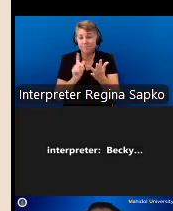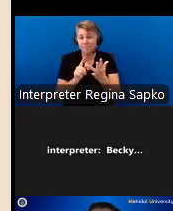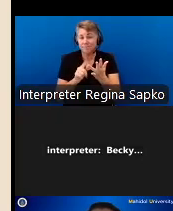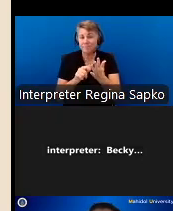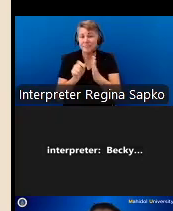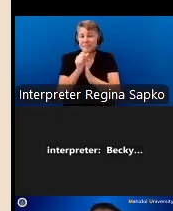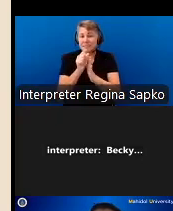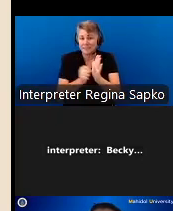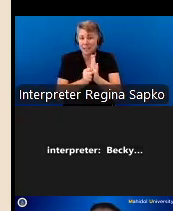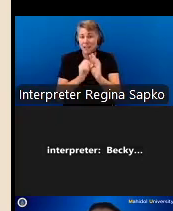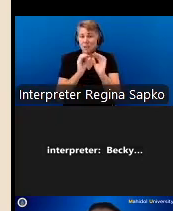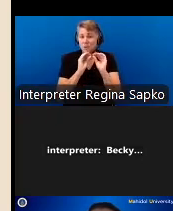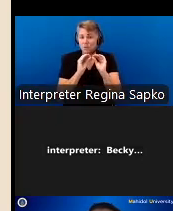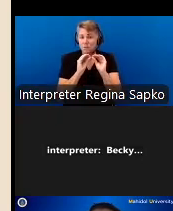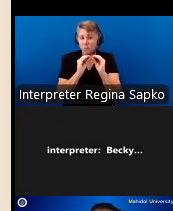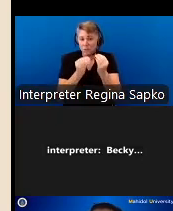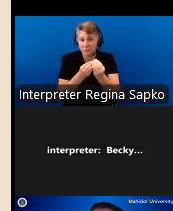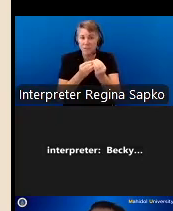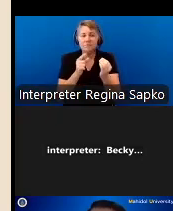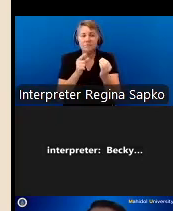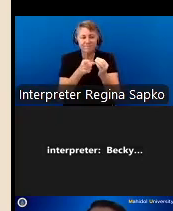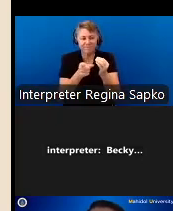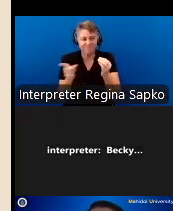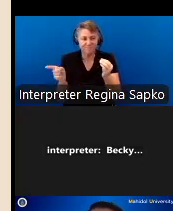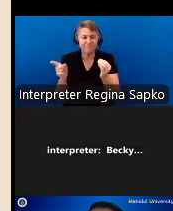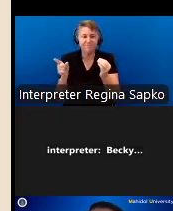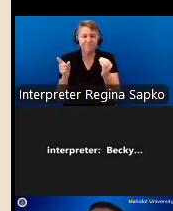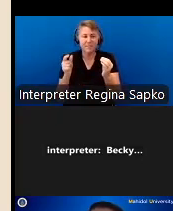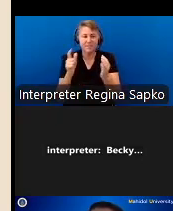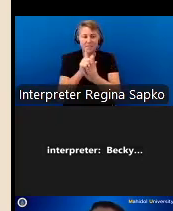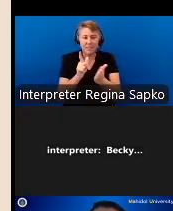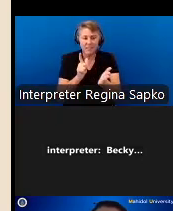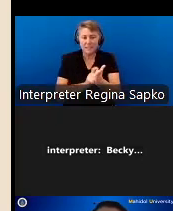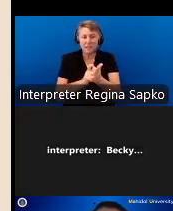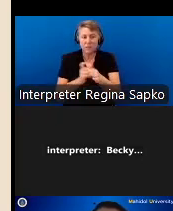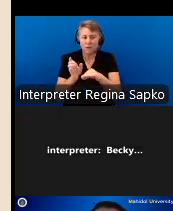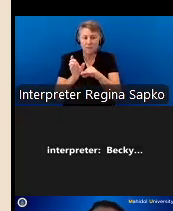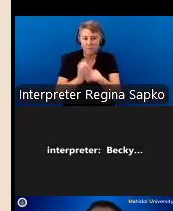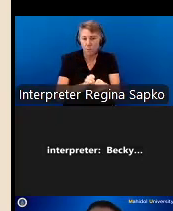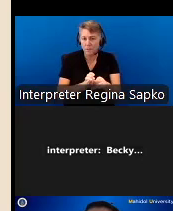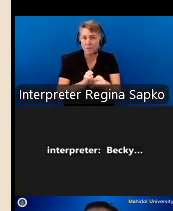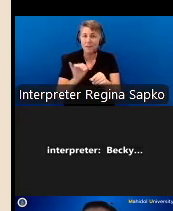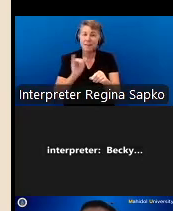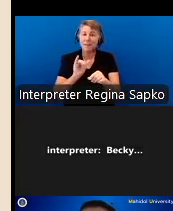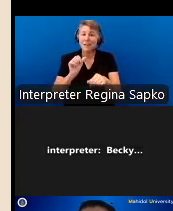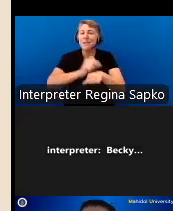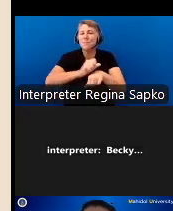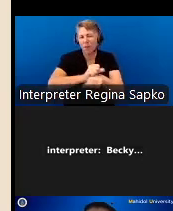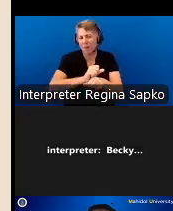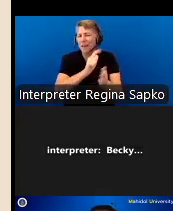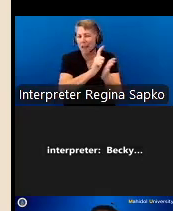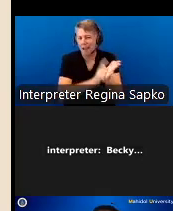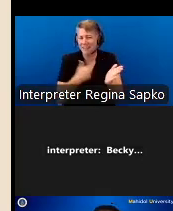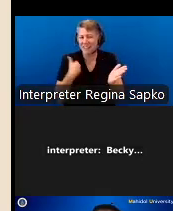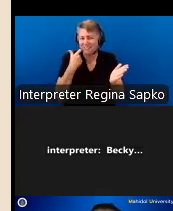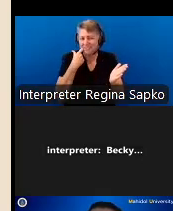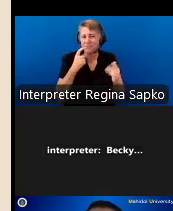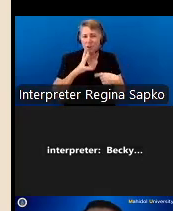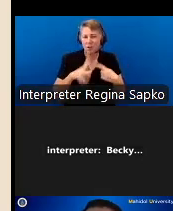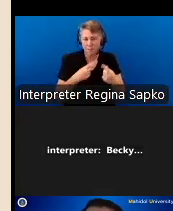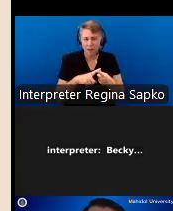organization, they all manage legal enforcement like the Employment Act that I mentioned earlier and provide